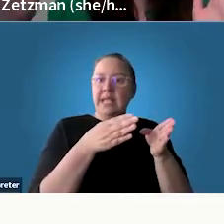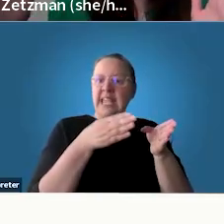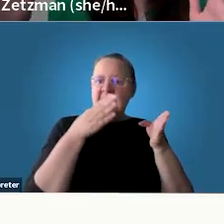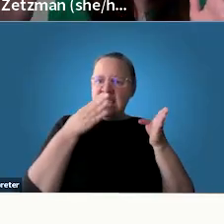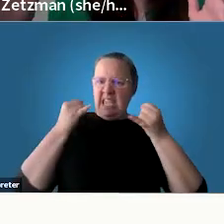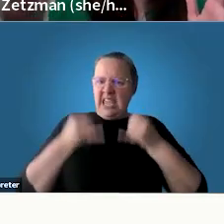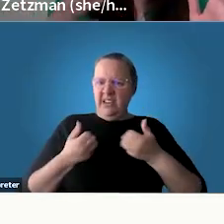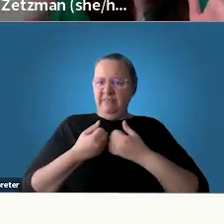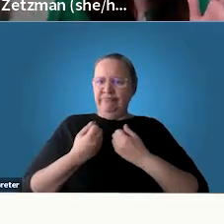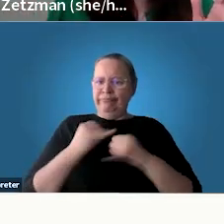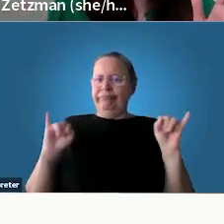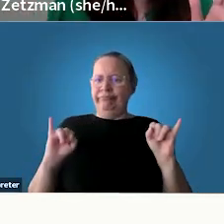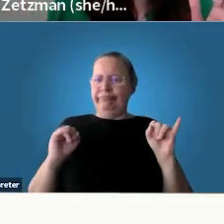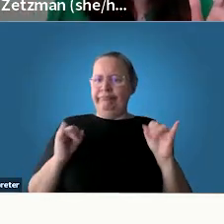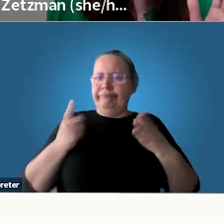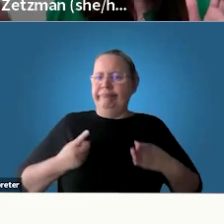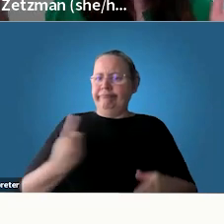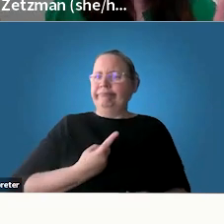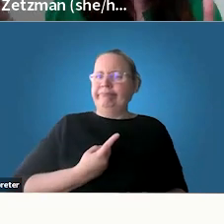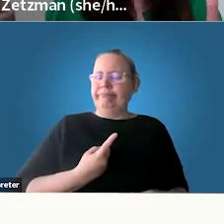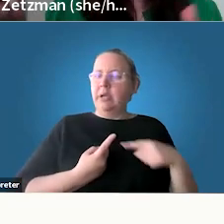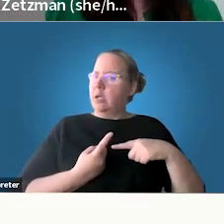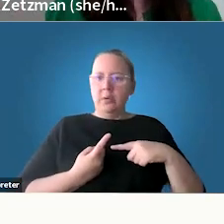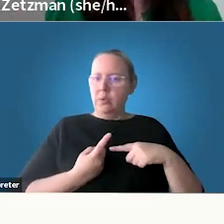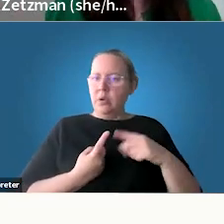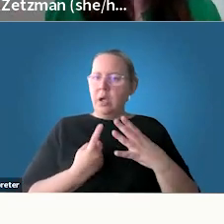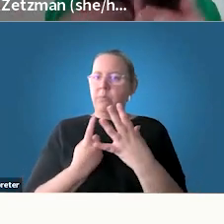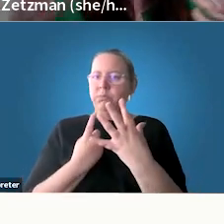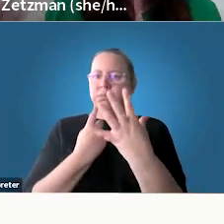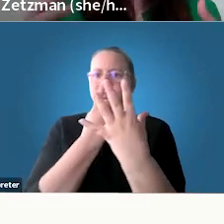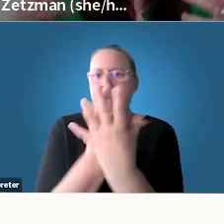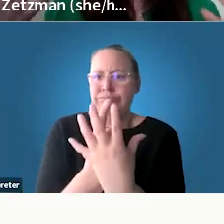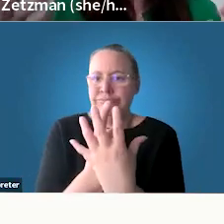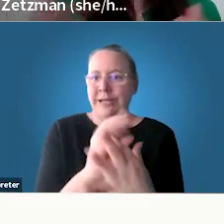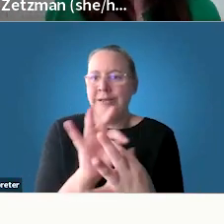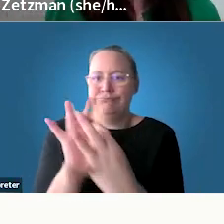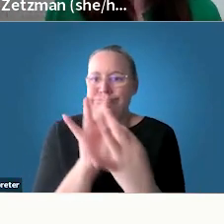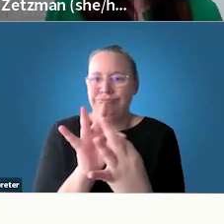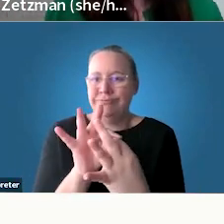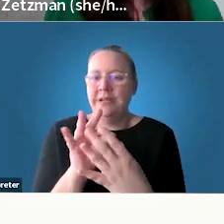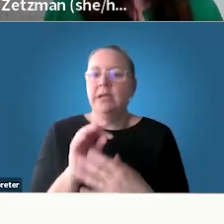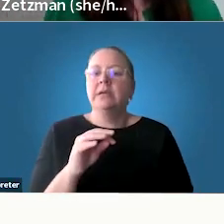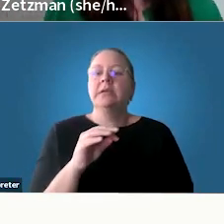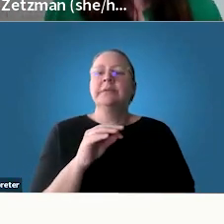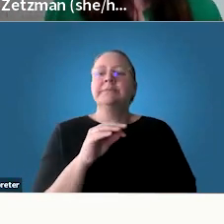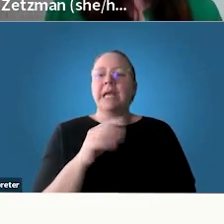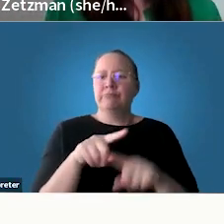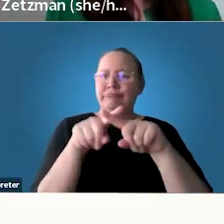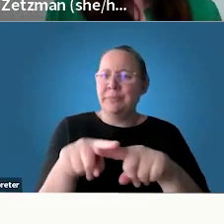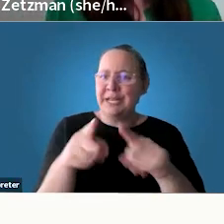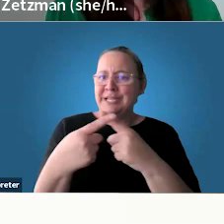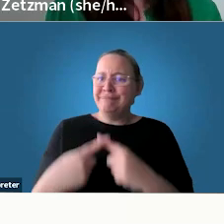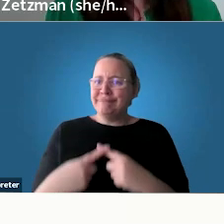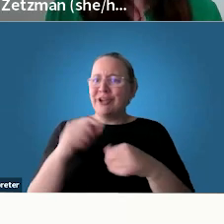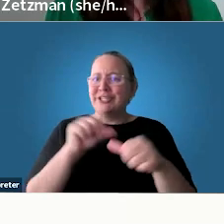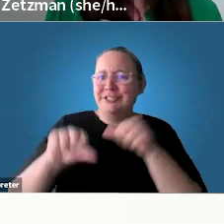and that being the frame that we bring to stories and to the communications that we're seeing. I was